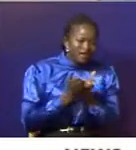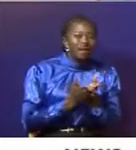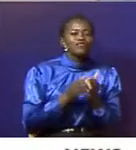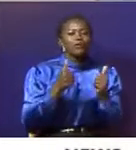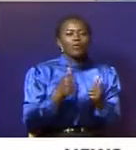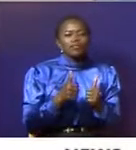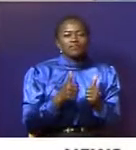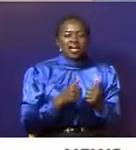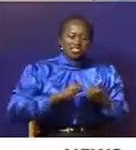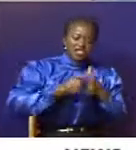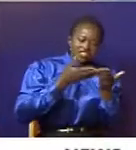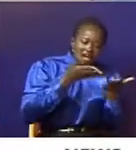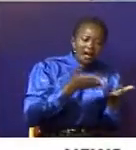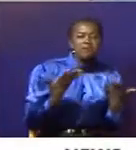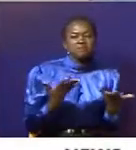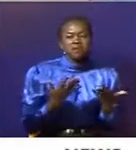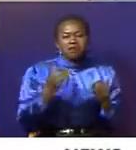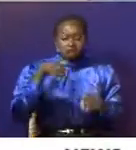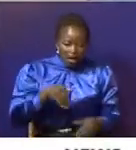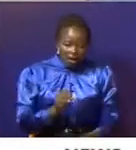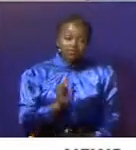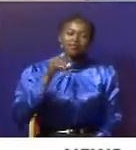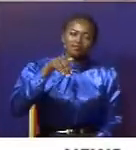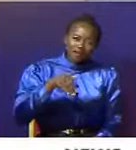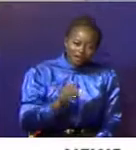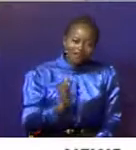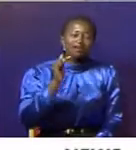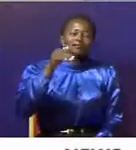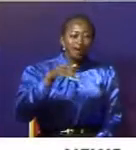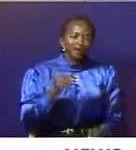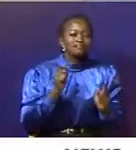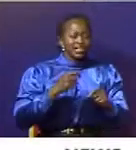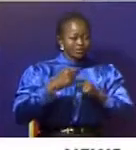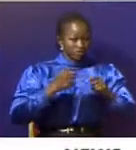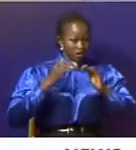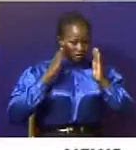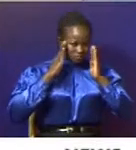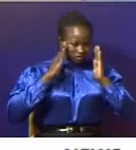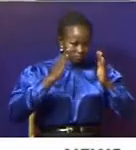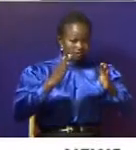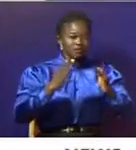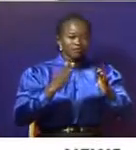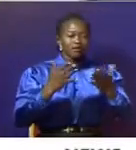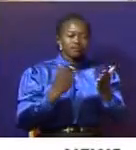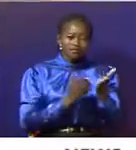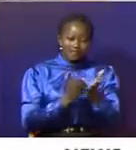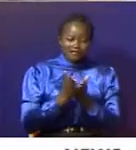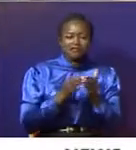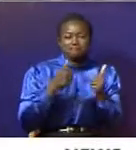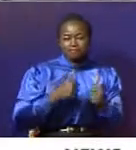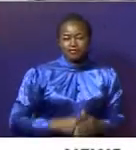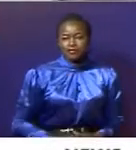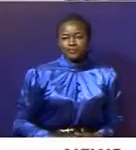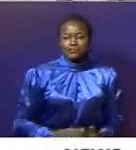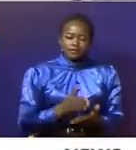you know, challenges, organization goes through challenges, you go ups and downs, but those who have been consistently loyal. Some of the